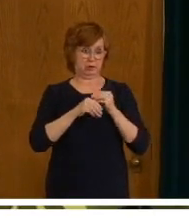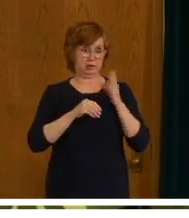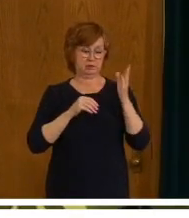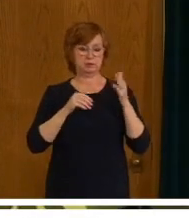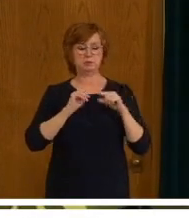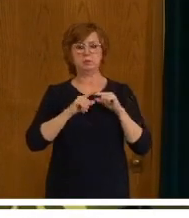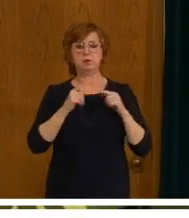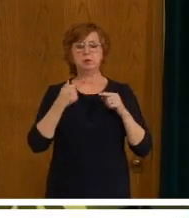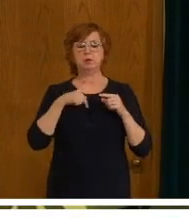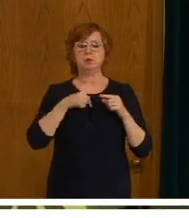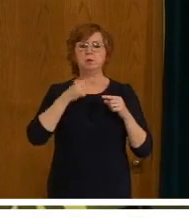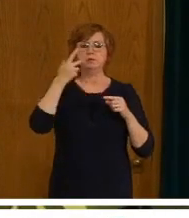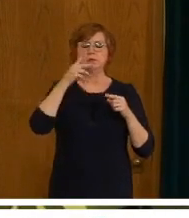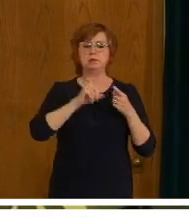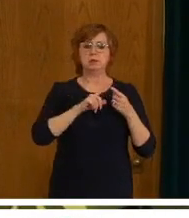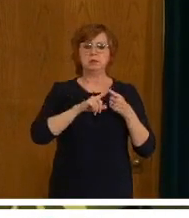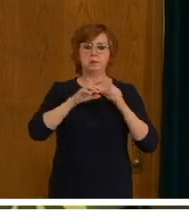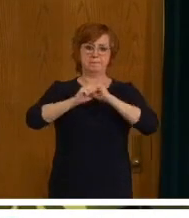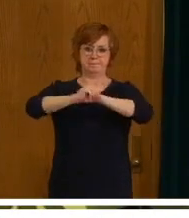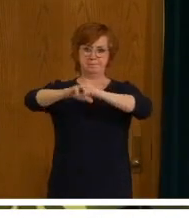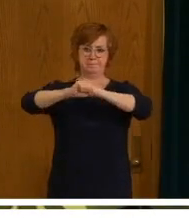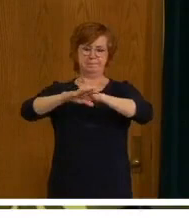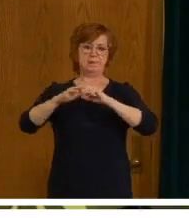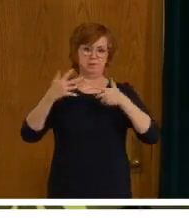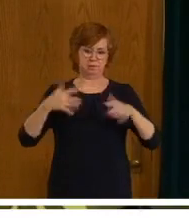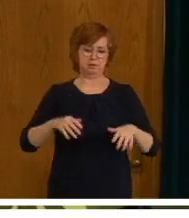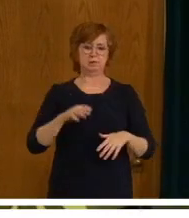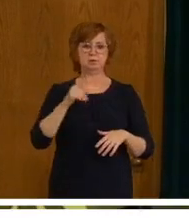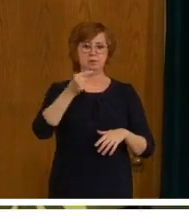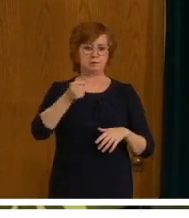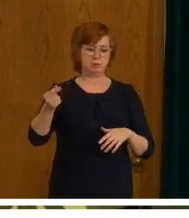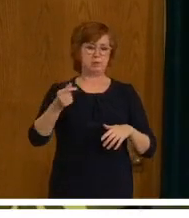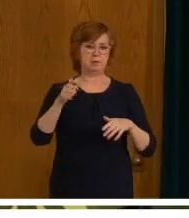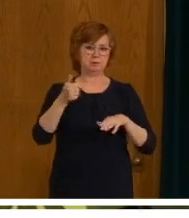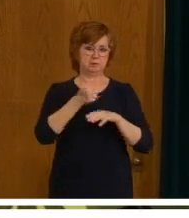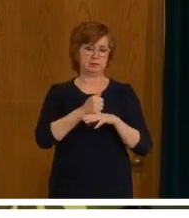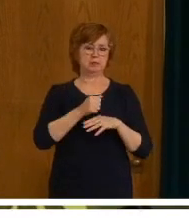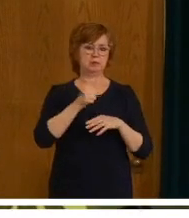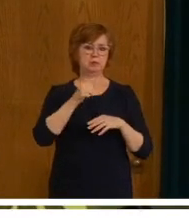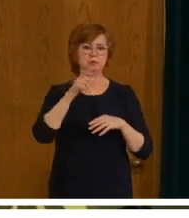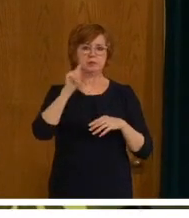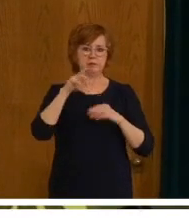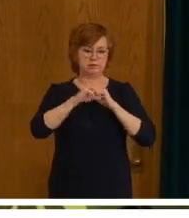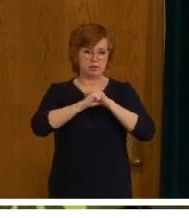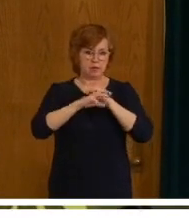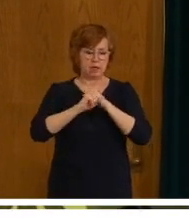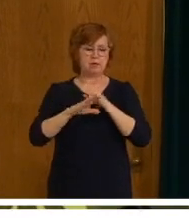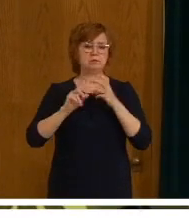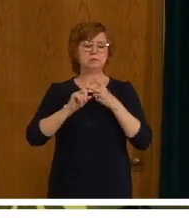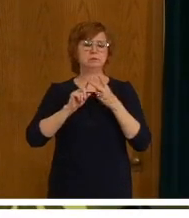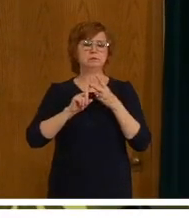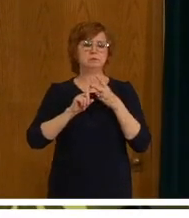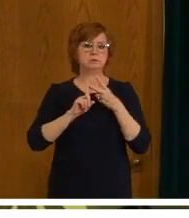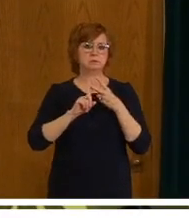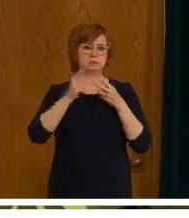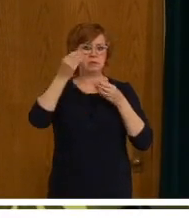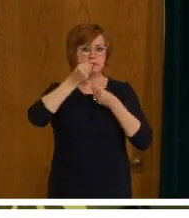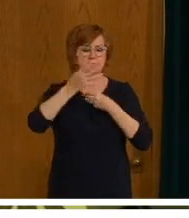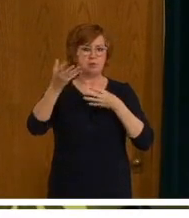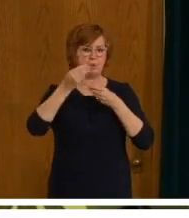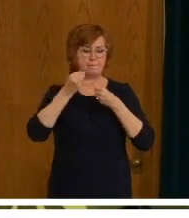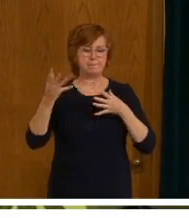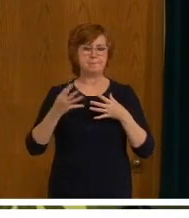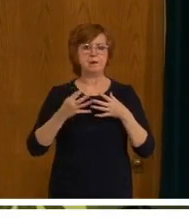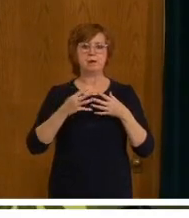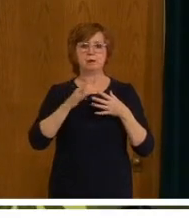media that the government and the Saskatchewan Health Authority have undertaken in informing people about the importance of getting